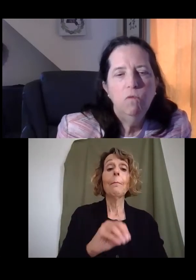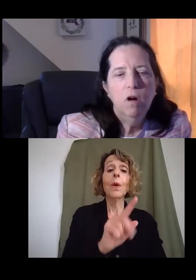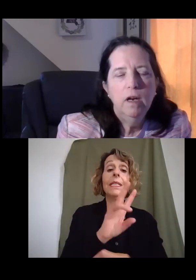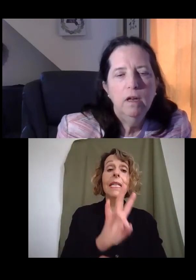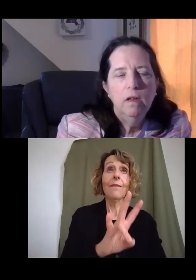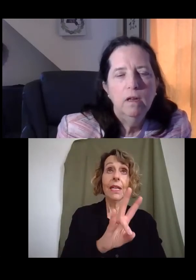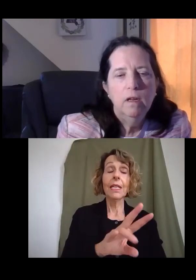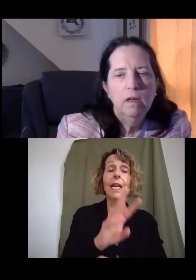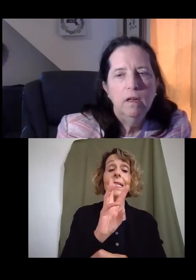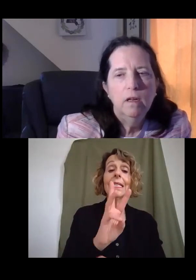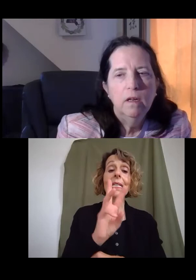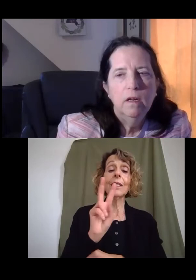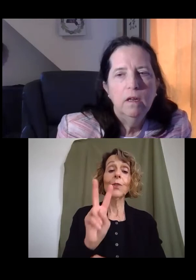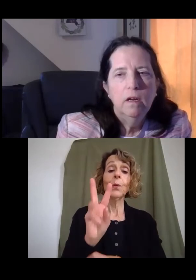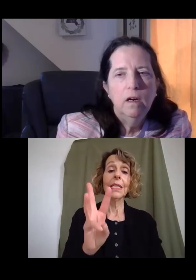617-626-7581